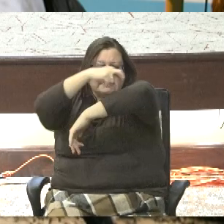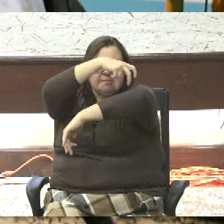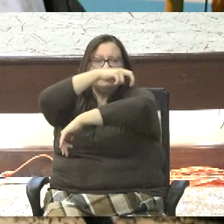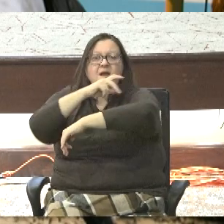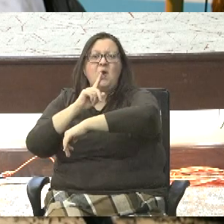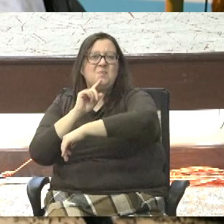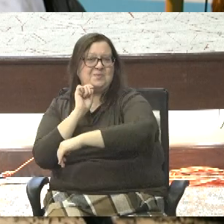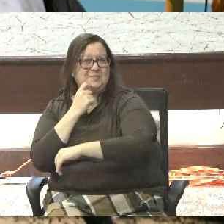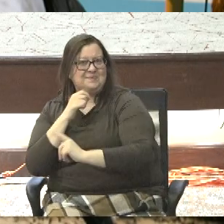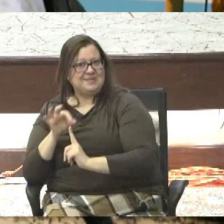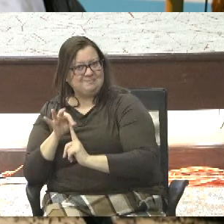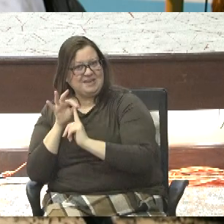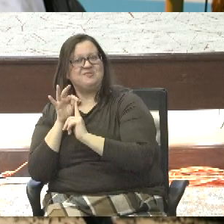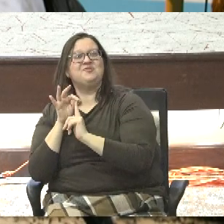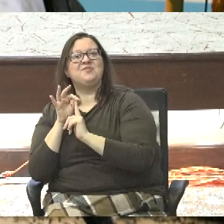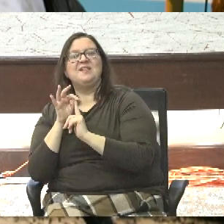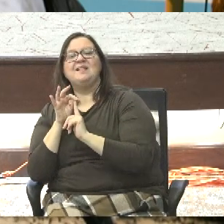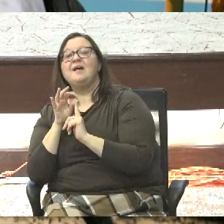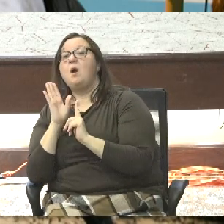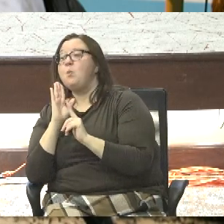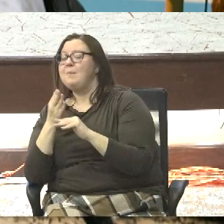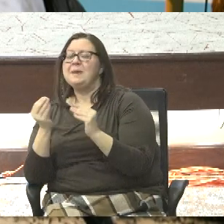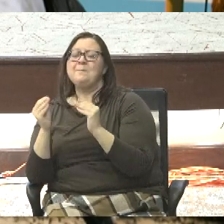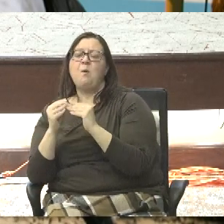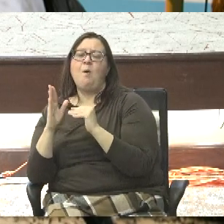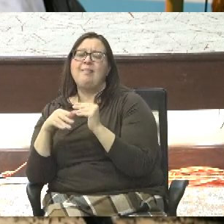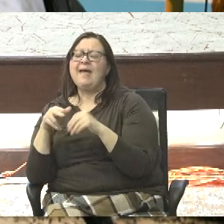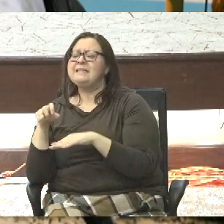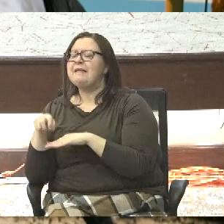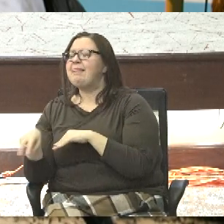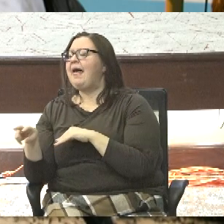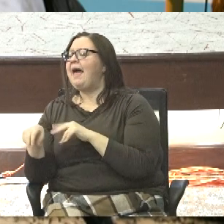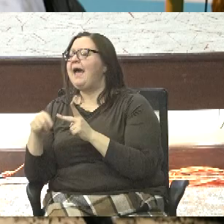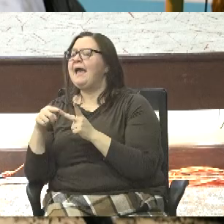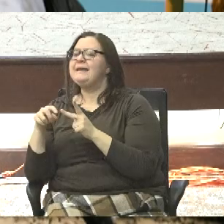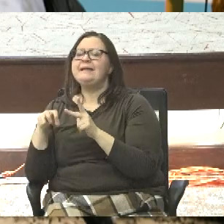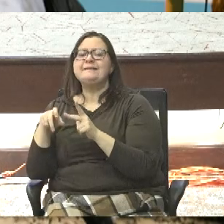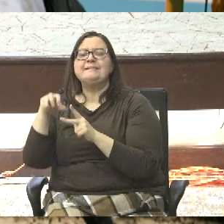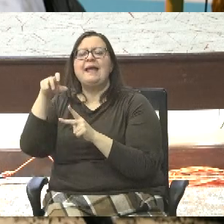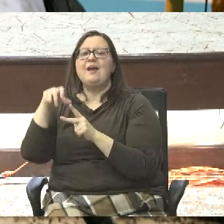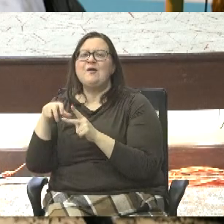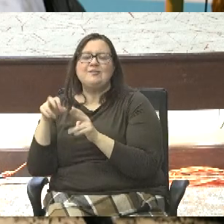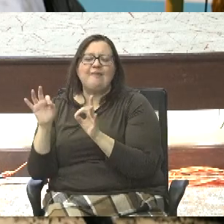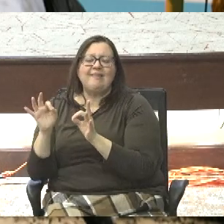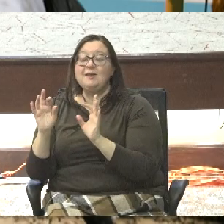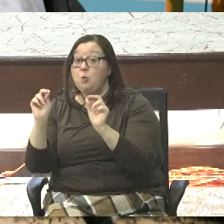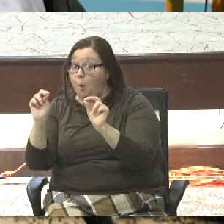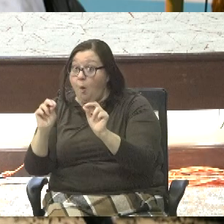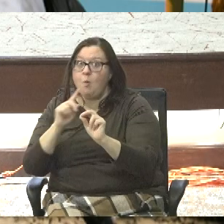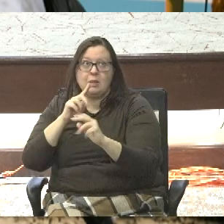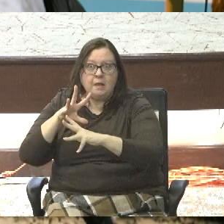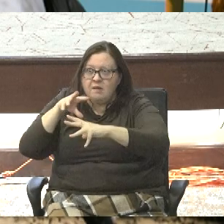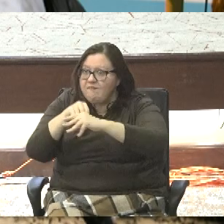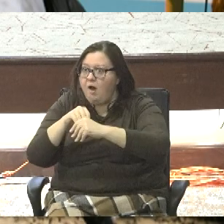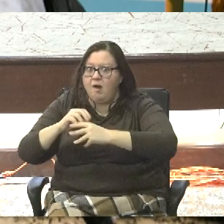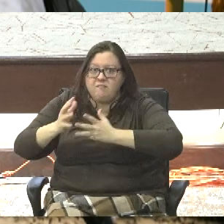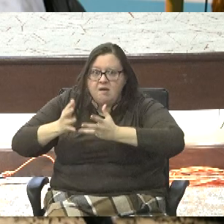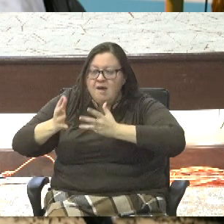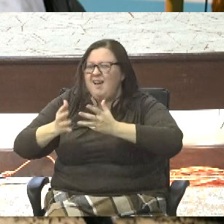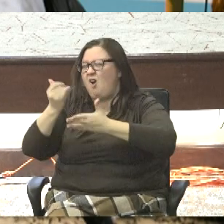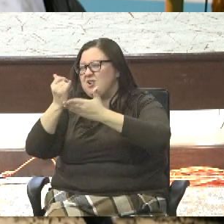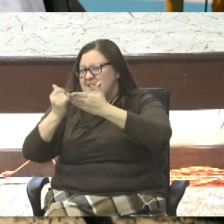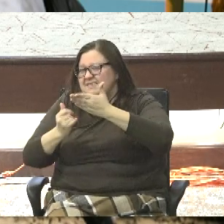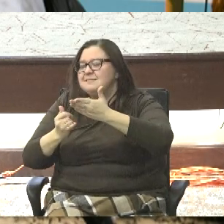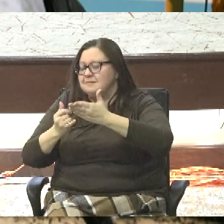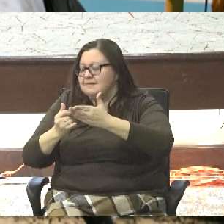something special and goes beyond just slides or stairs or different features. So excited to bring in the artistic